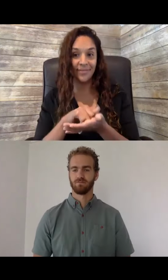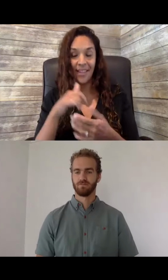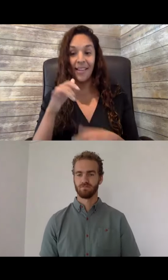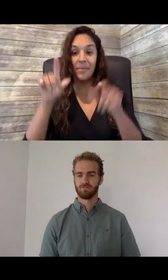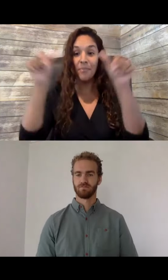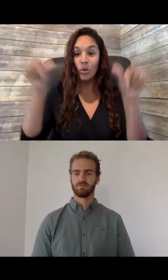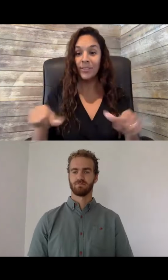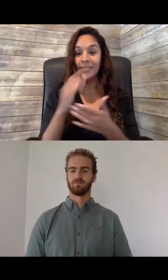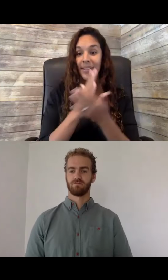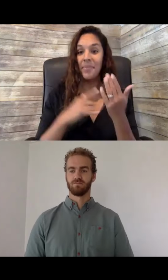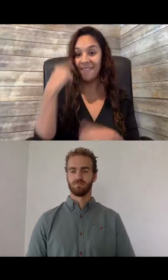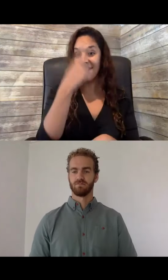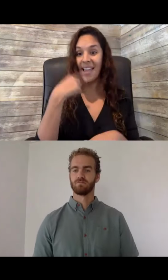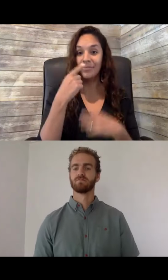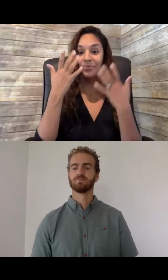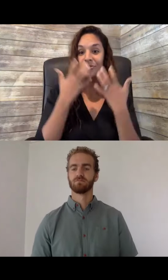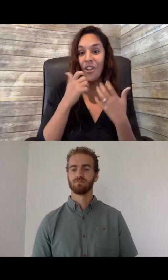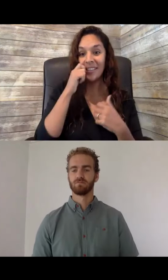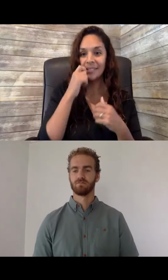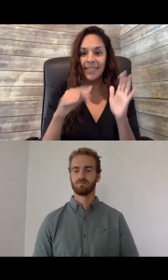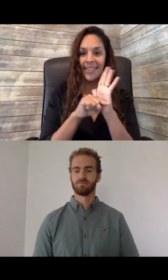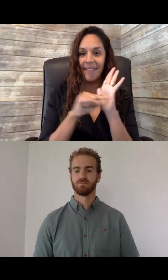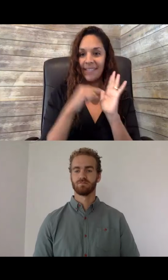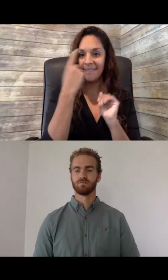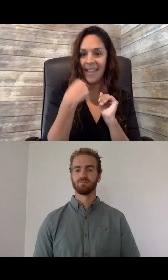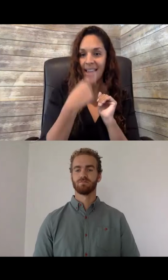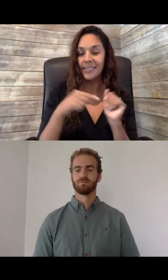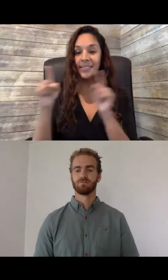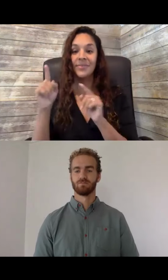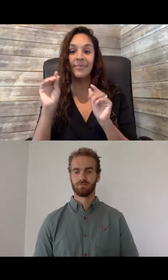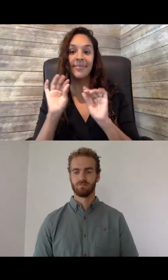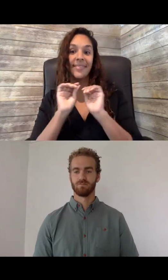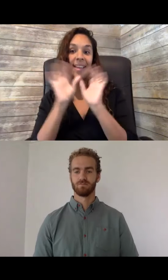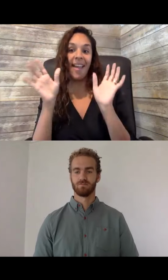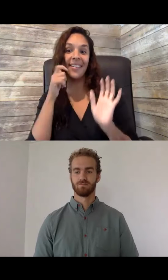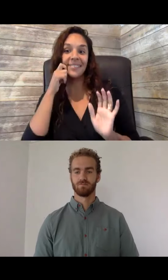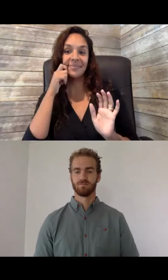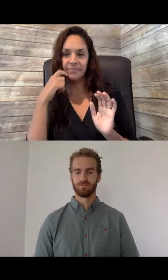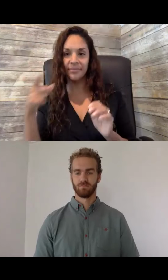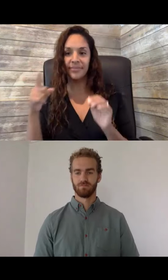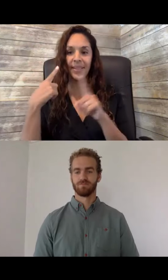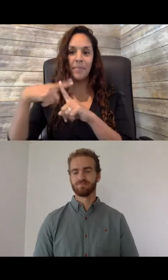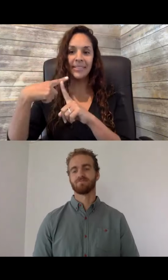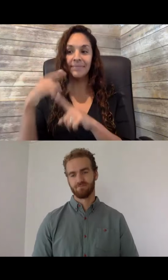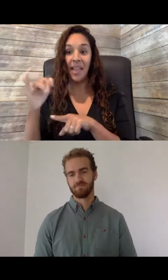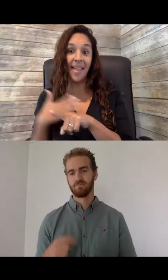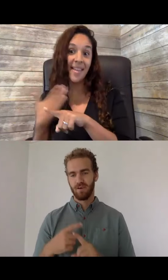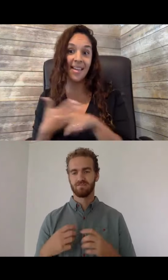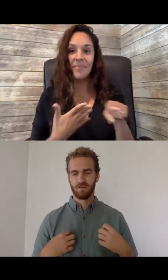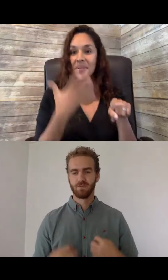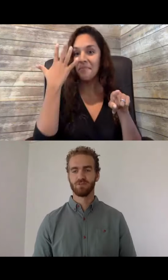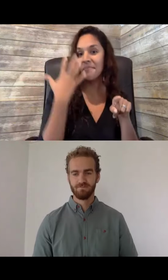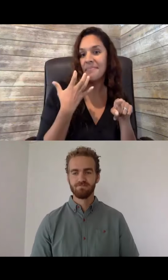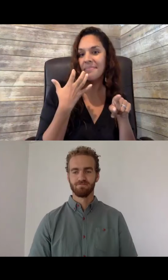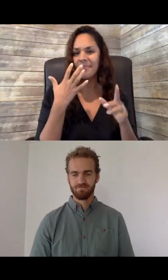Adding one more thing about recognizing. For example, some posters are darker skinned, more of a negative face, while the light skinned individuals